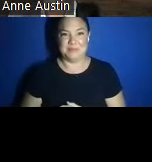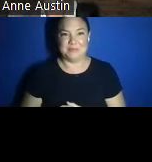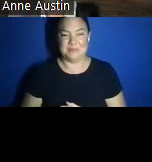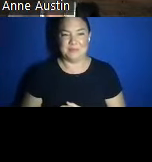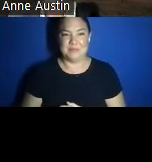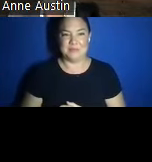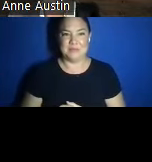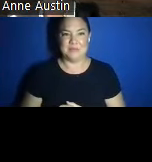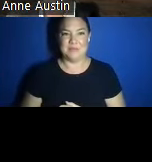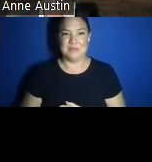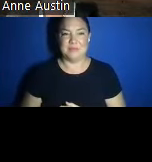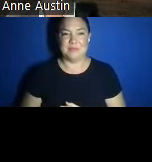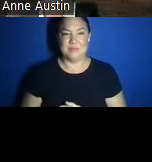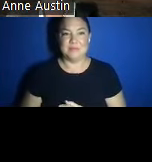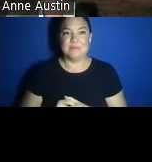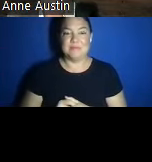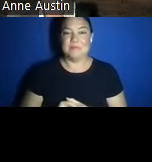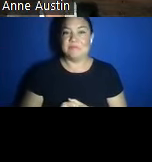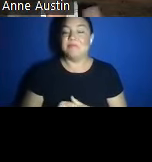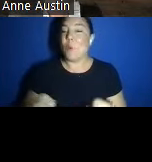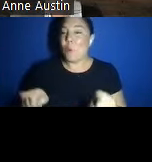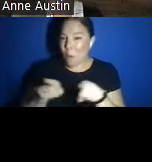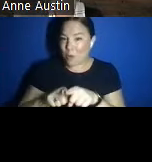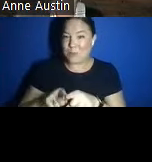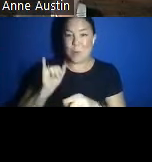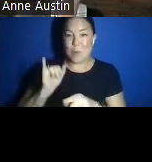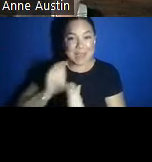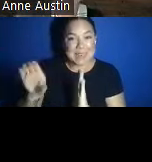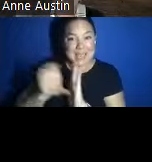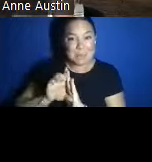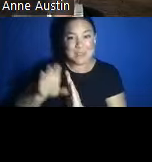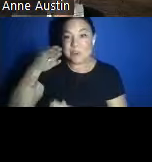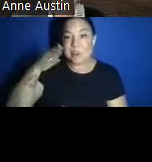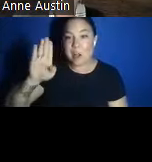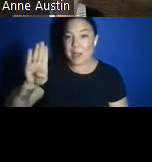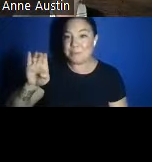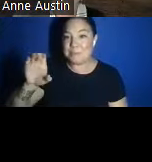We have that image of the god Bes that I just showed you reconstructed here,